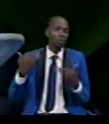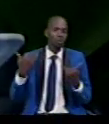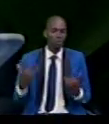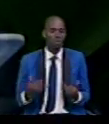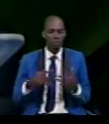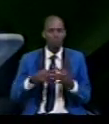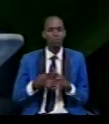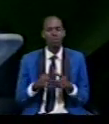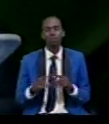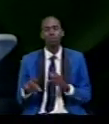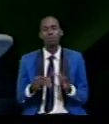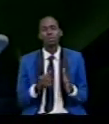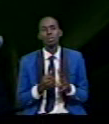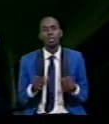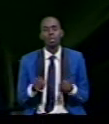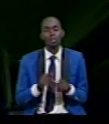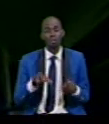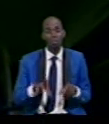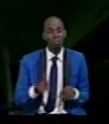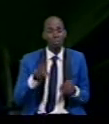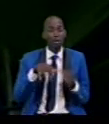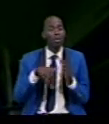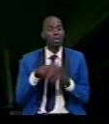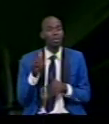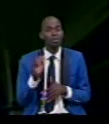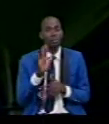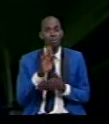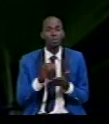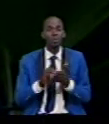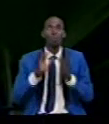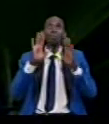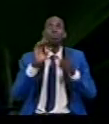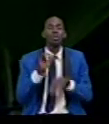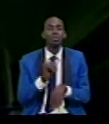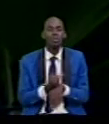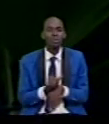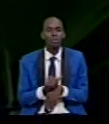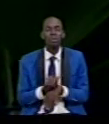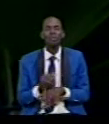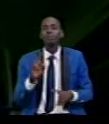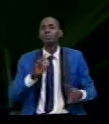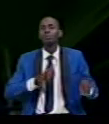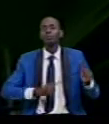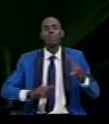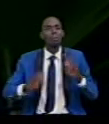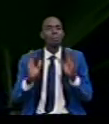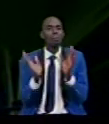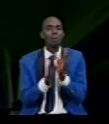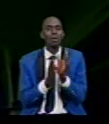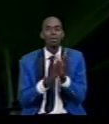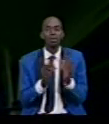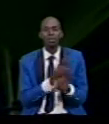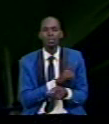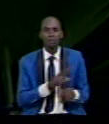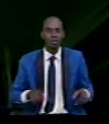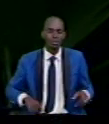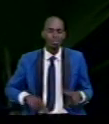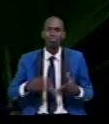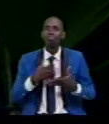you discover your miracle, shout praise the Lord and start coming